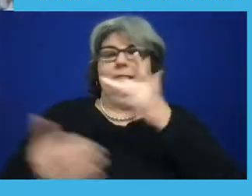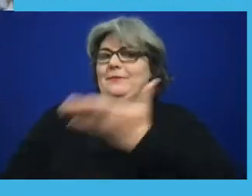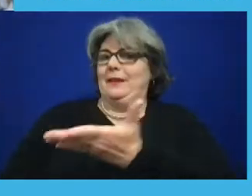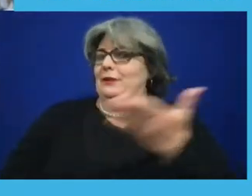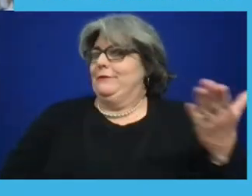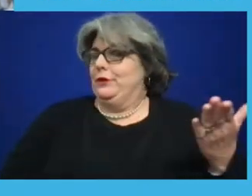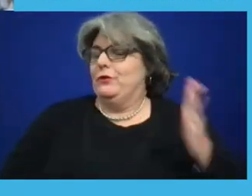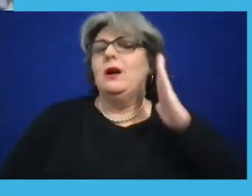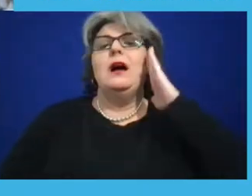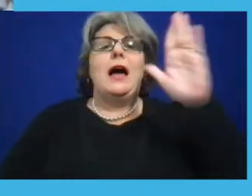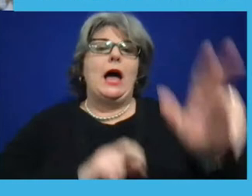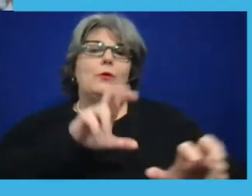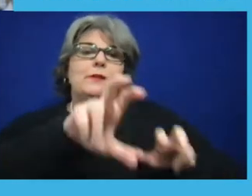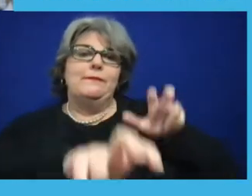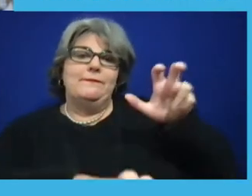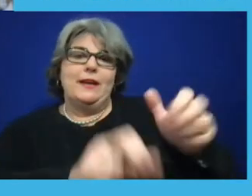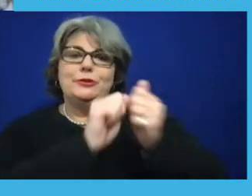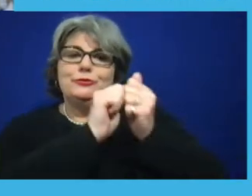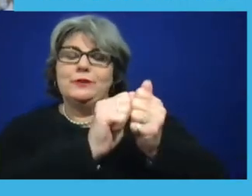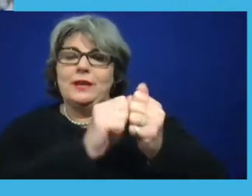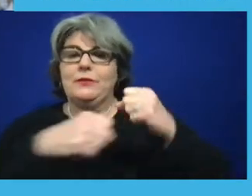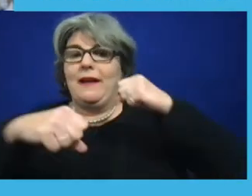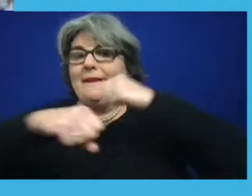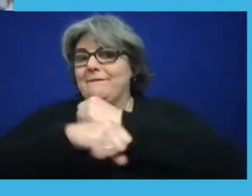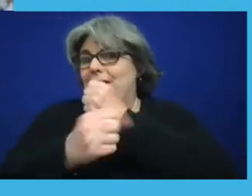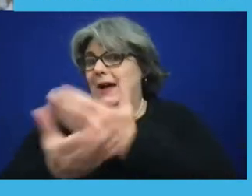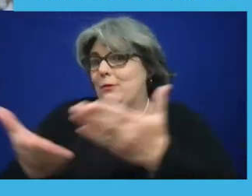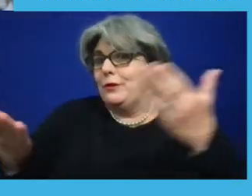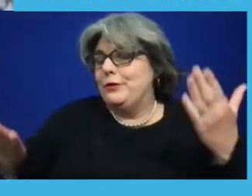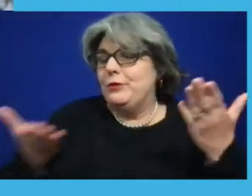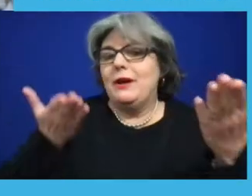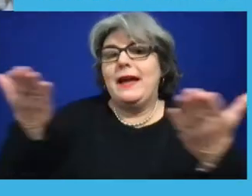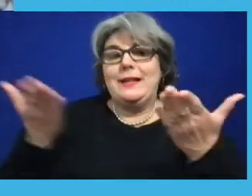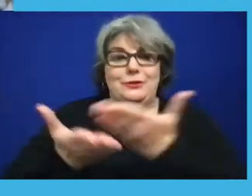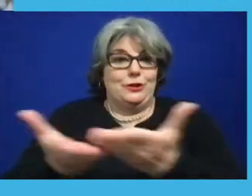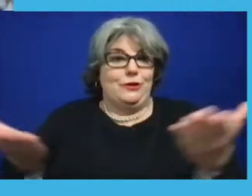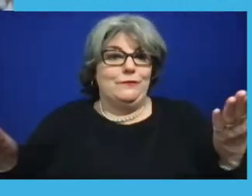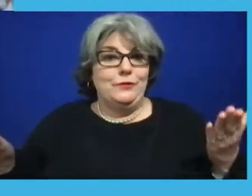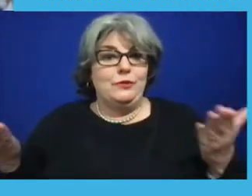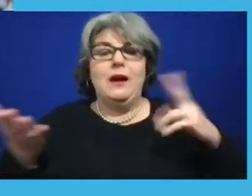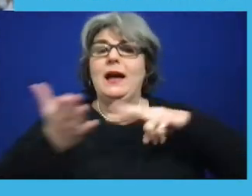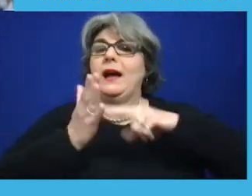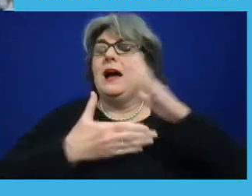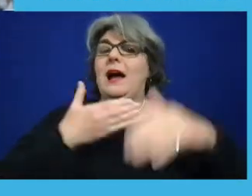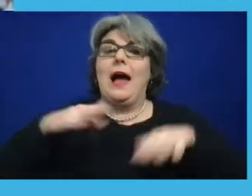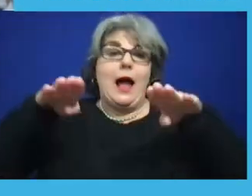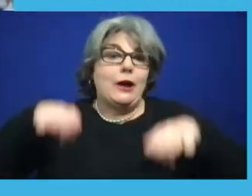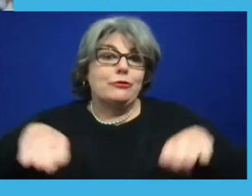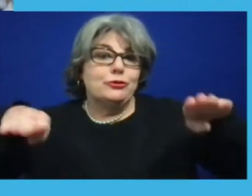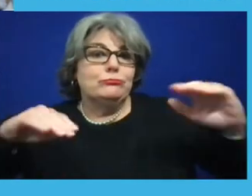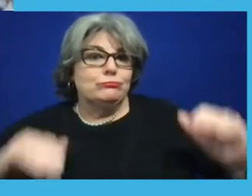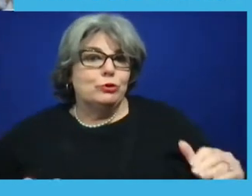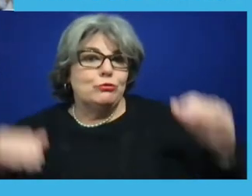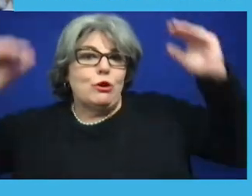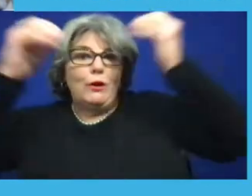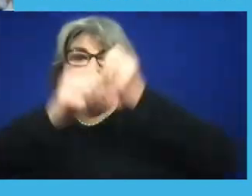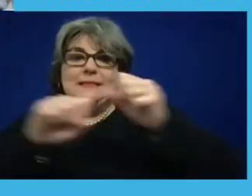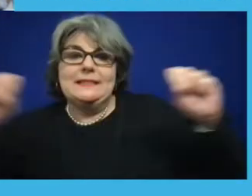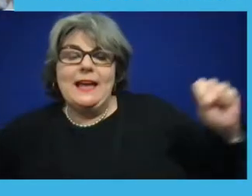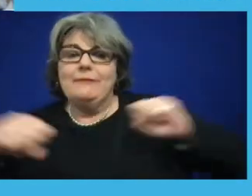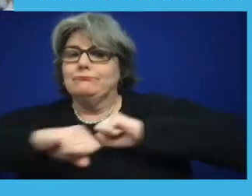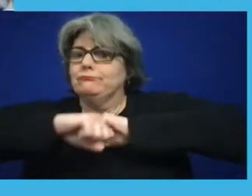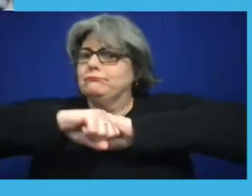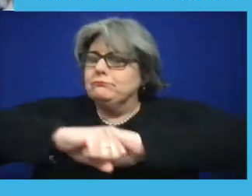As your next governor, I intend to stand with you, not on you. I intend to invest with you and fight with you and serve